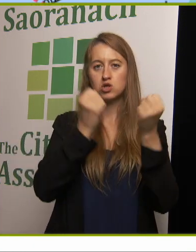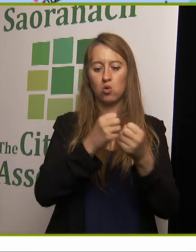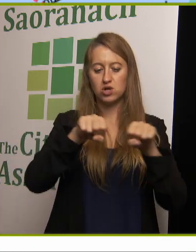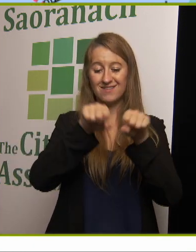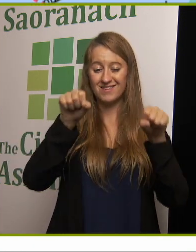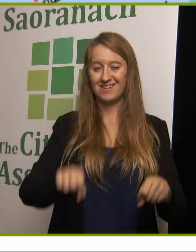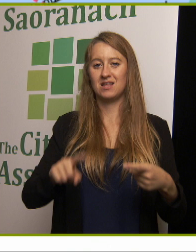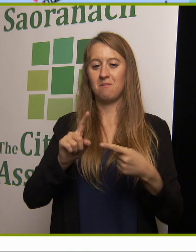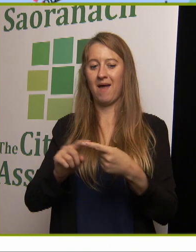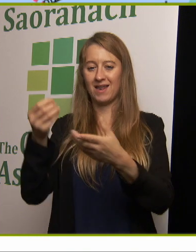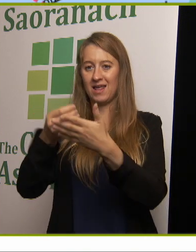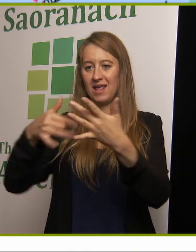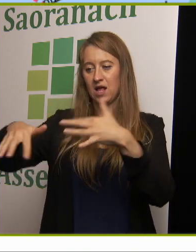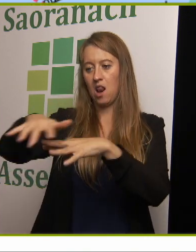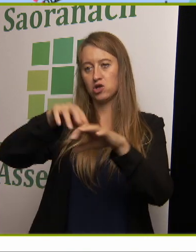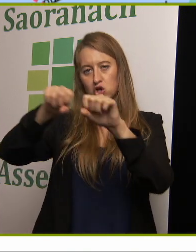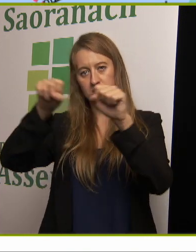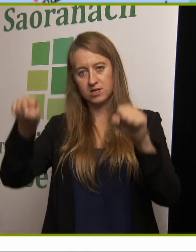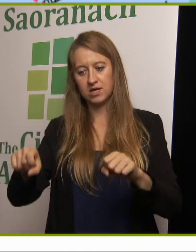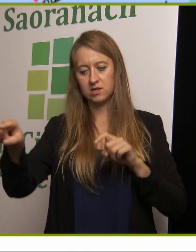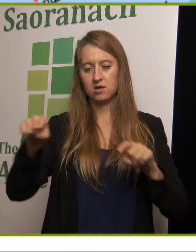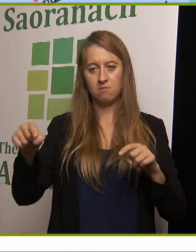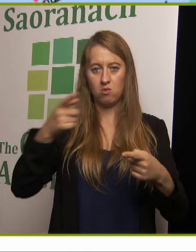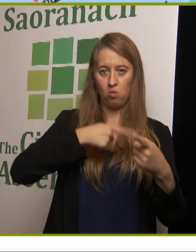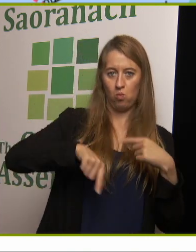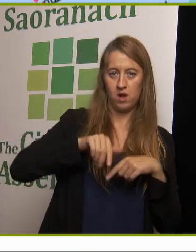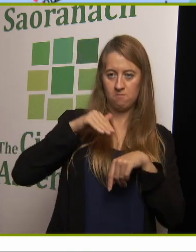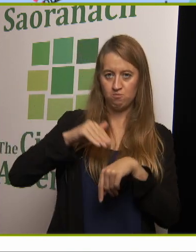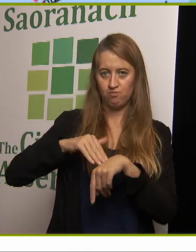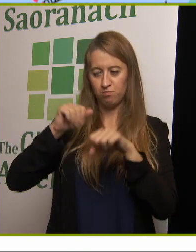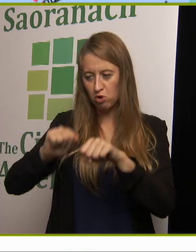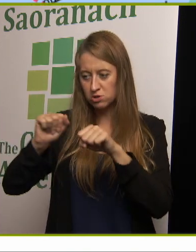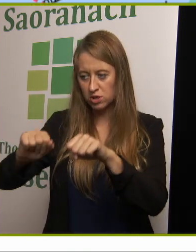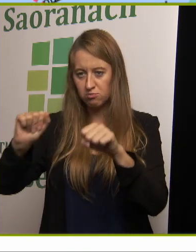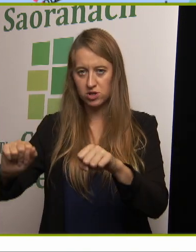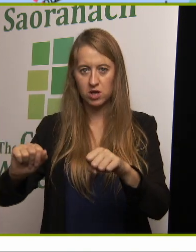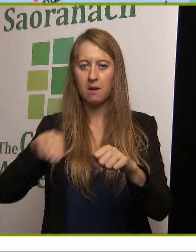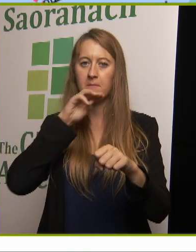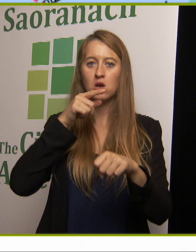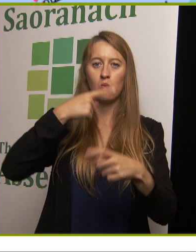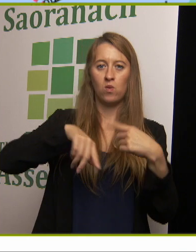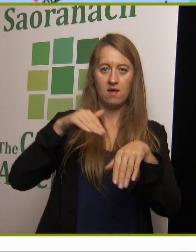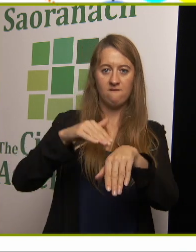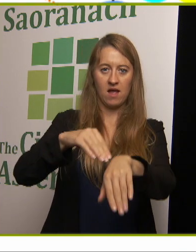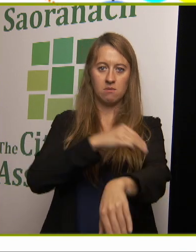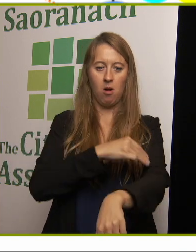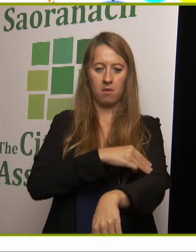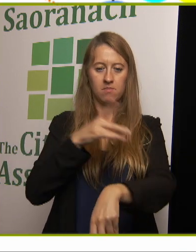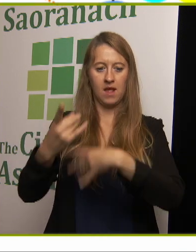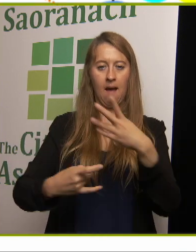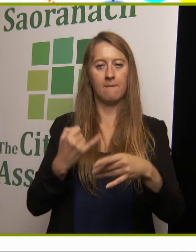we are putting too much pressure on the ecological system. That's causing the problems we have with biodiversity in the oceans.